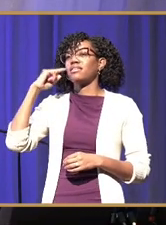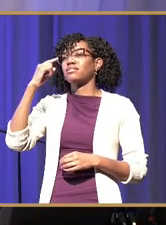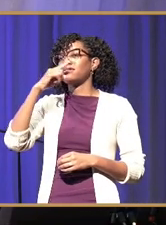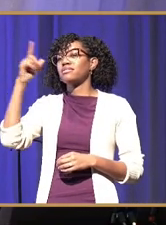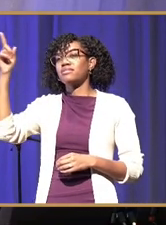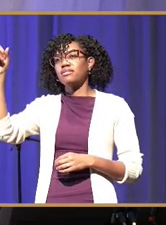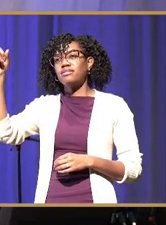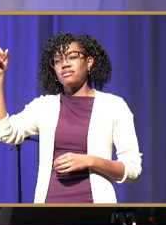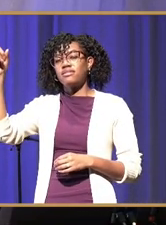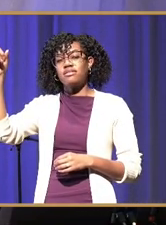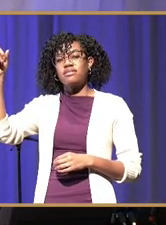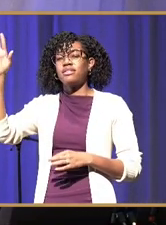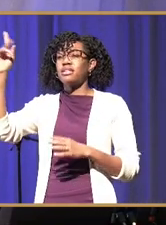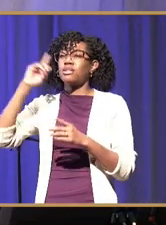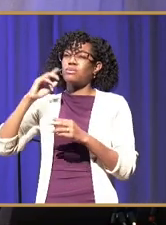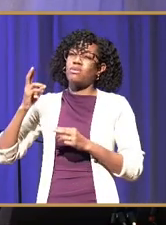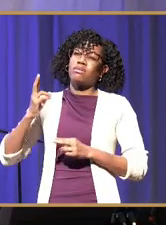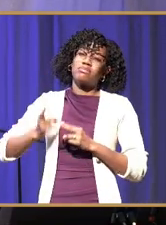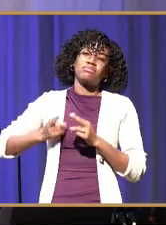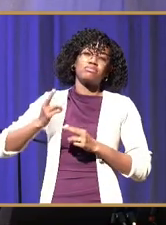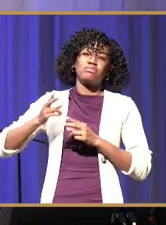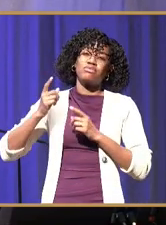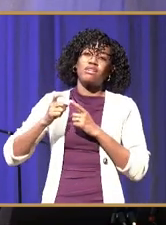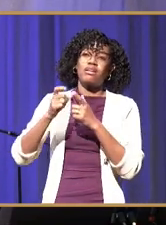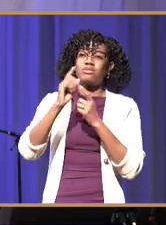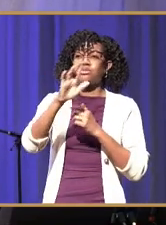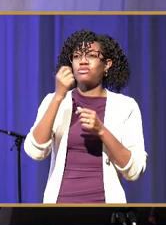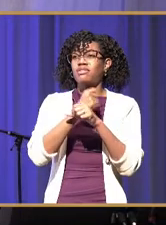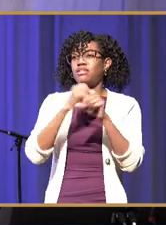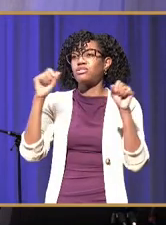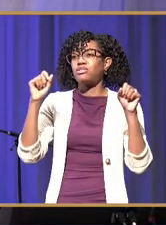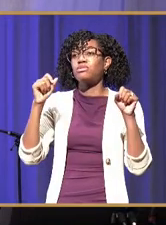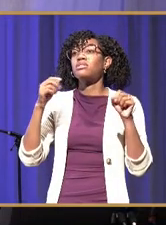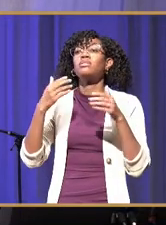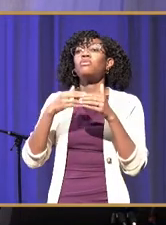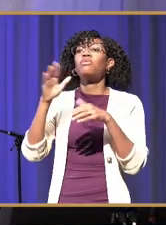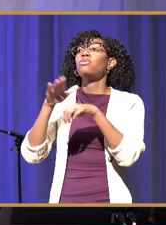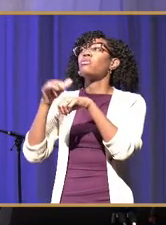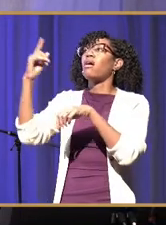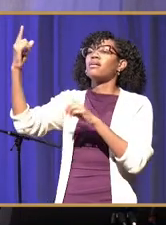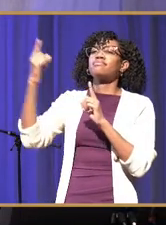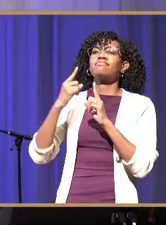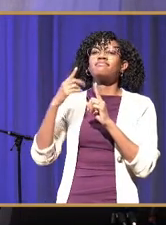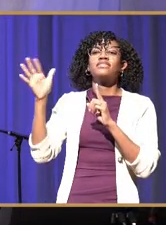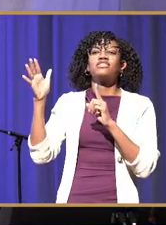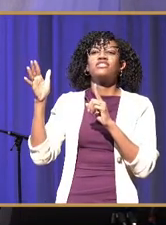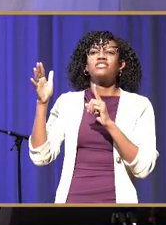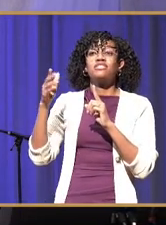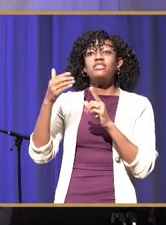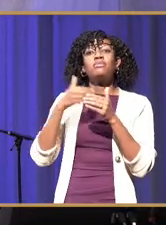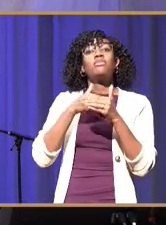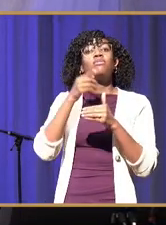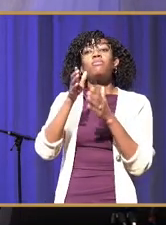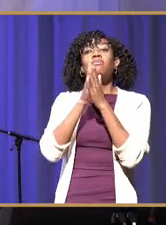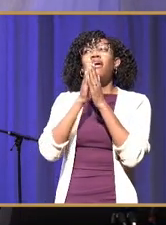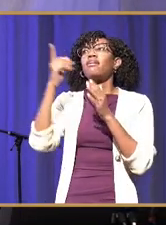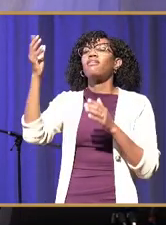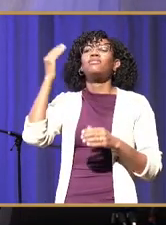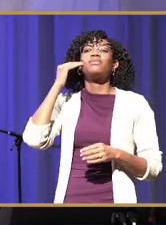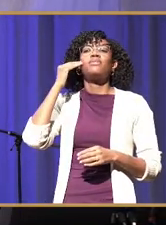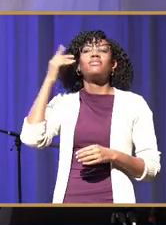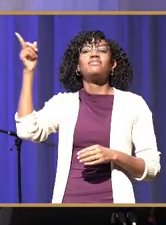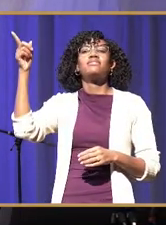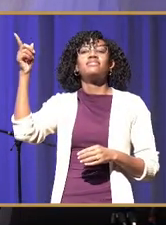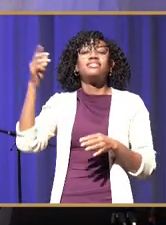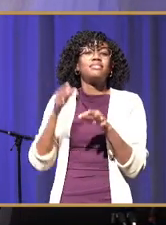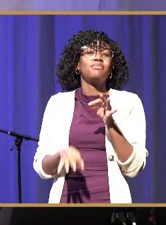He runs to your rescue. He's there before you call. He knows before you pray. It's like it's